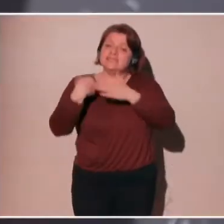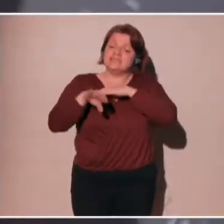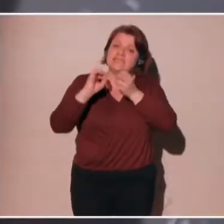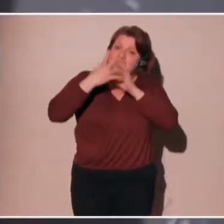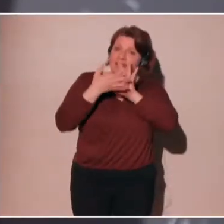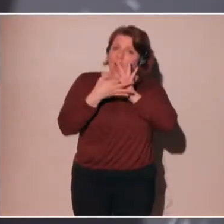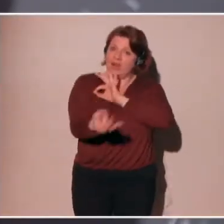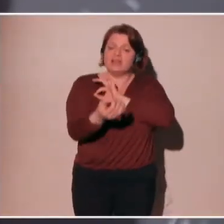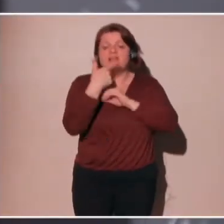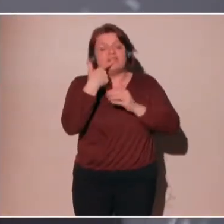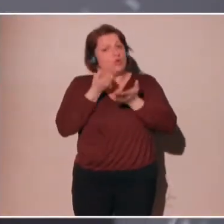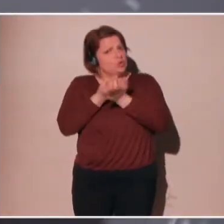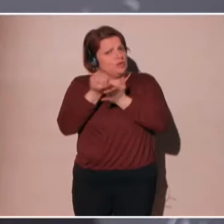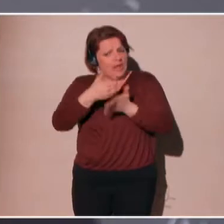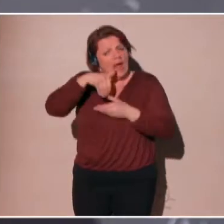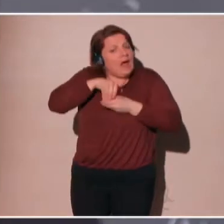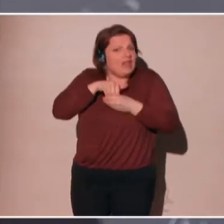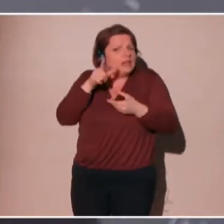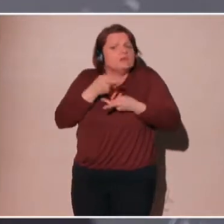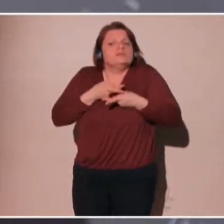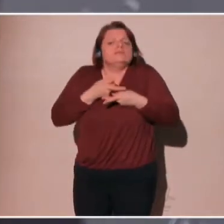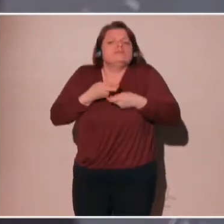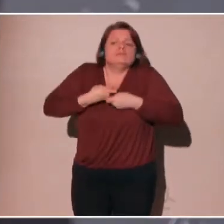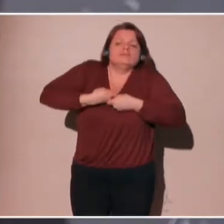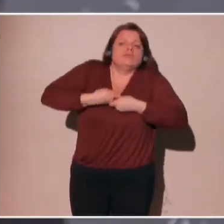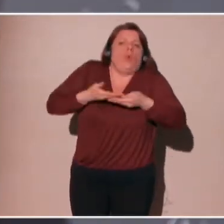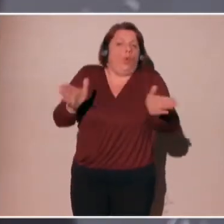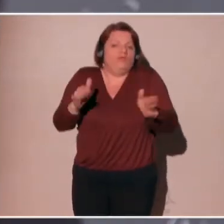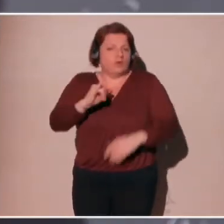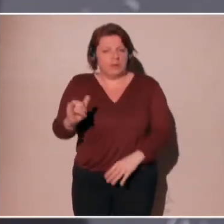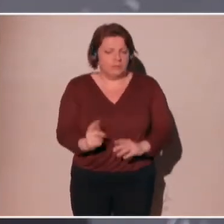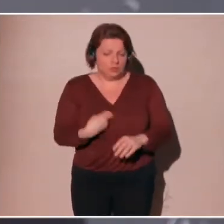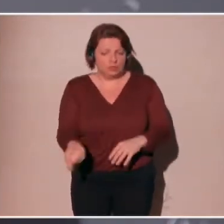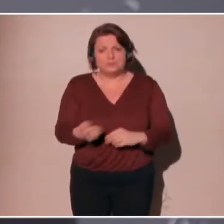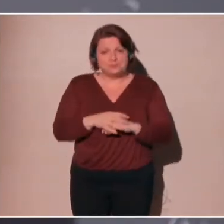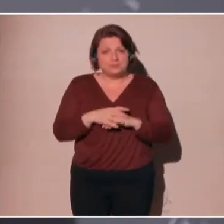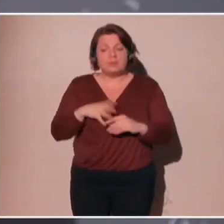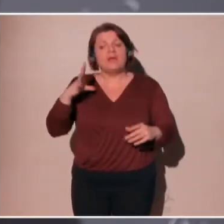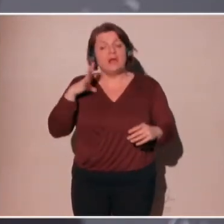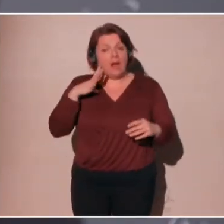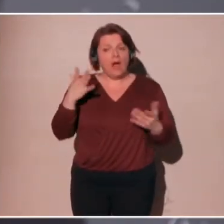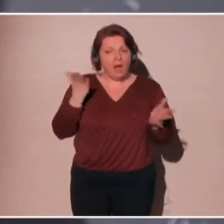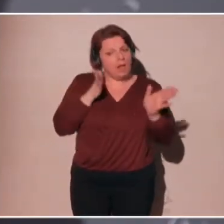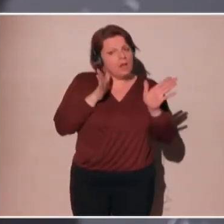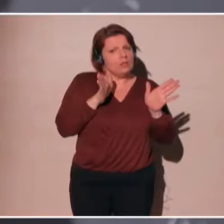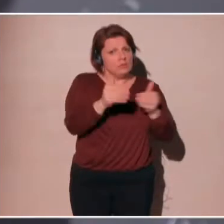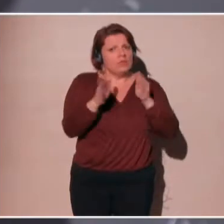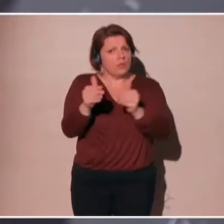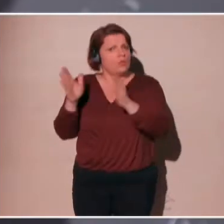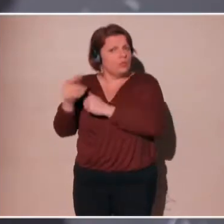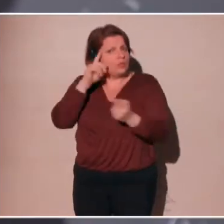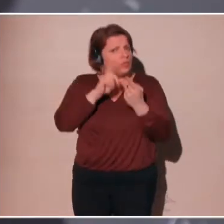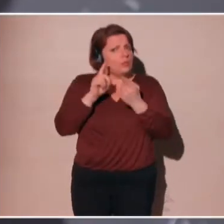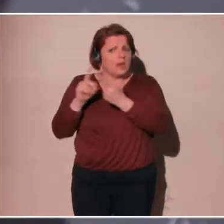services, of course, then we use internal data that's never shared. There are certain areas where it would